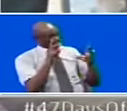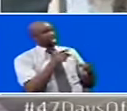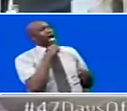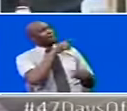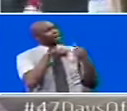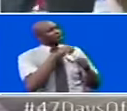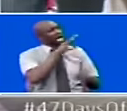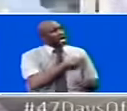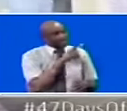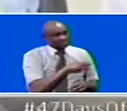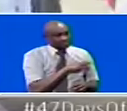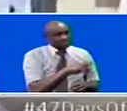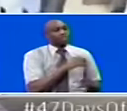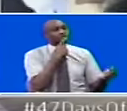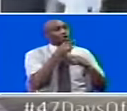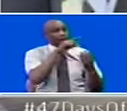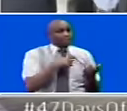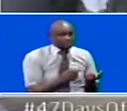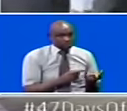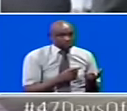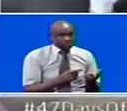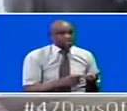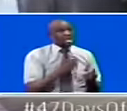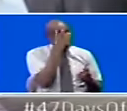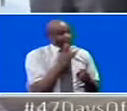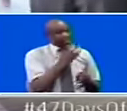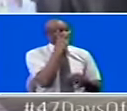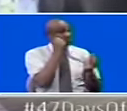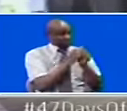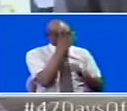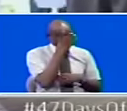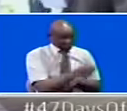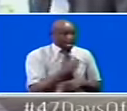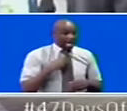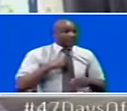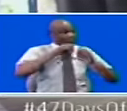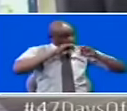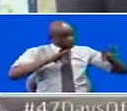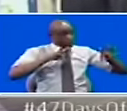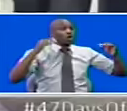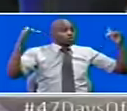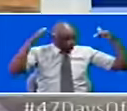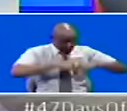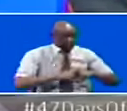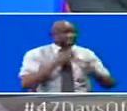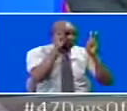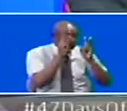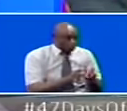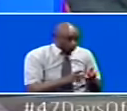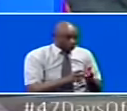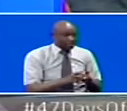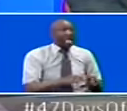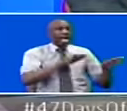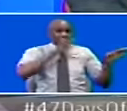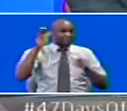allowances, let us speak about April 2015, when there was the devolution conference in Kisumu. Now, the assembly paid a